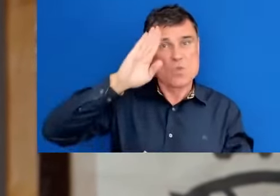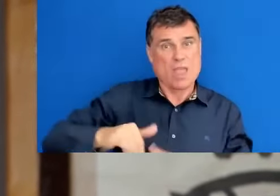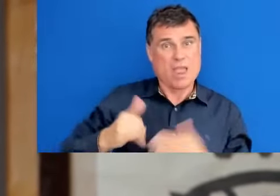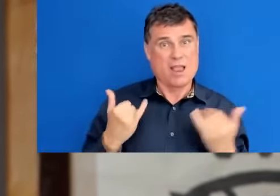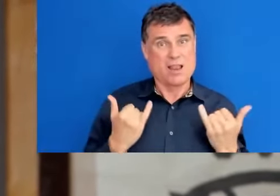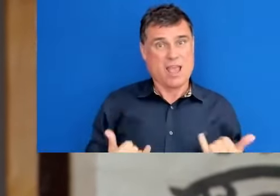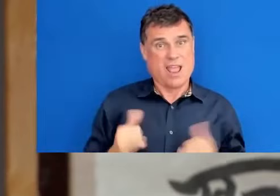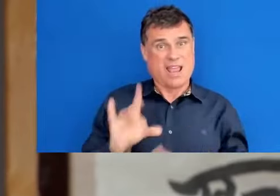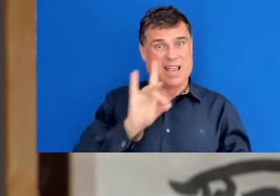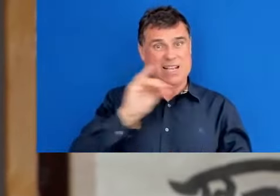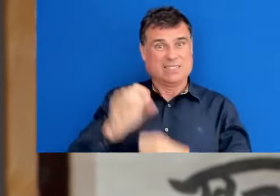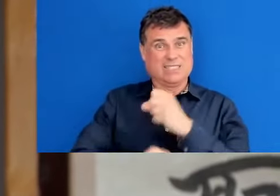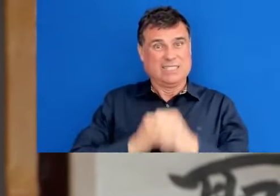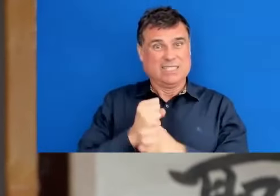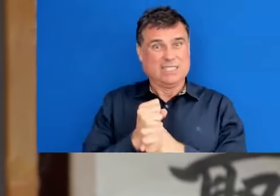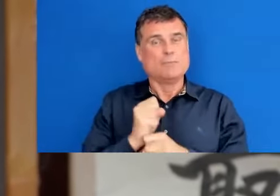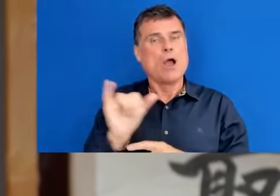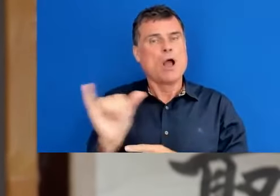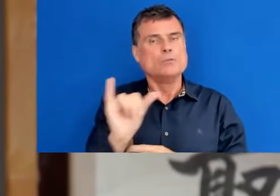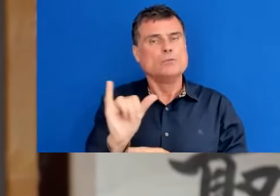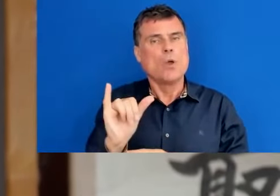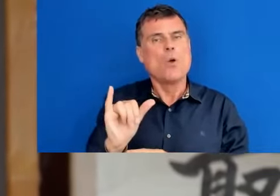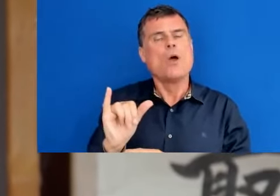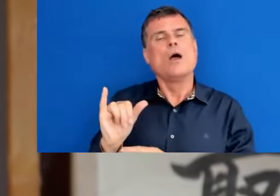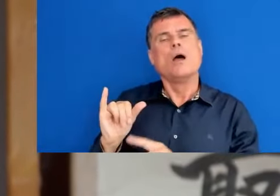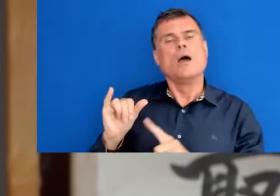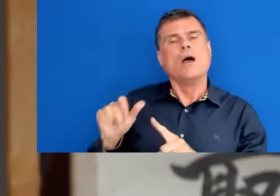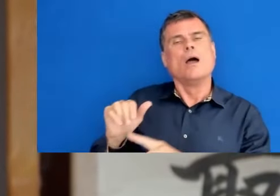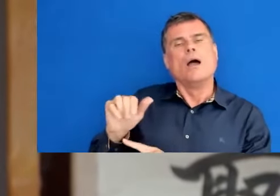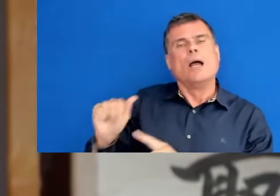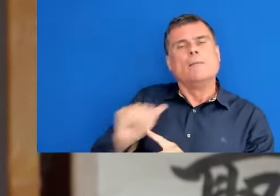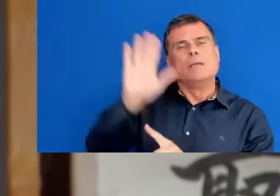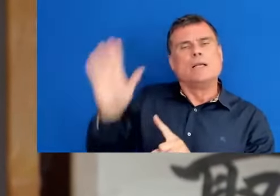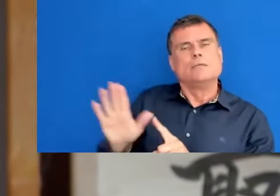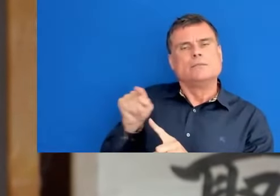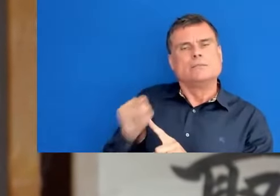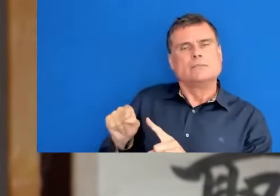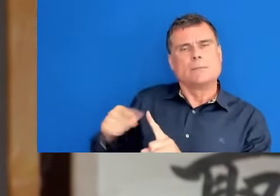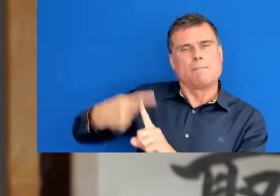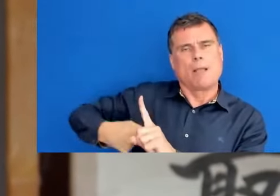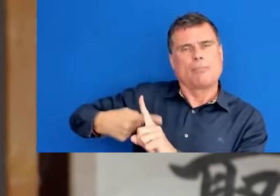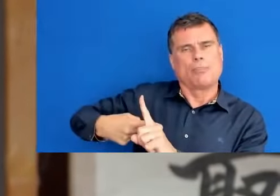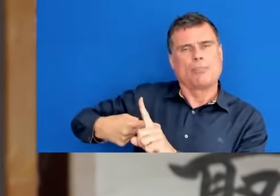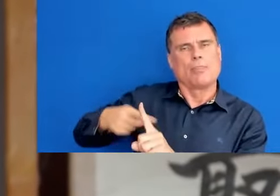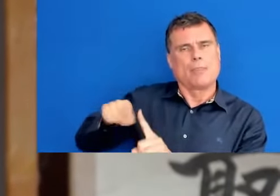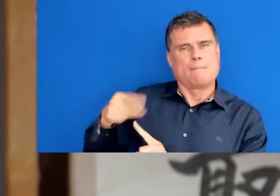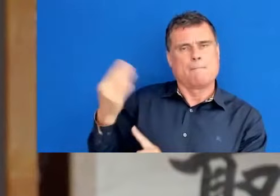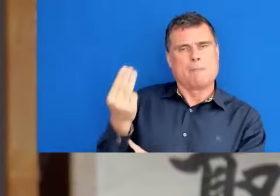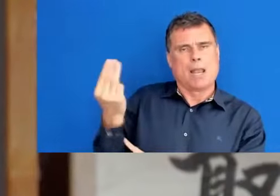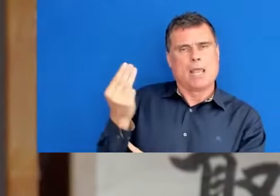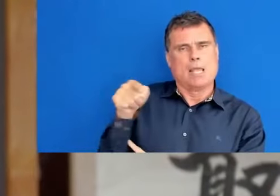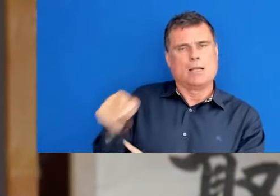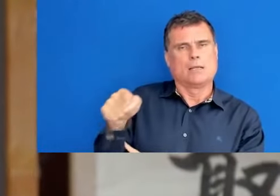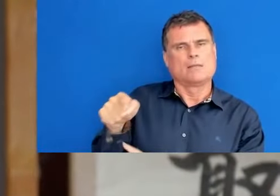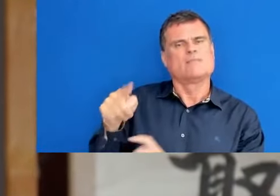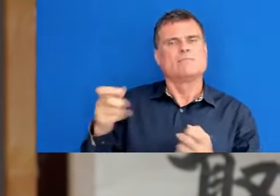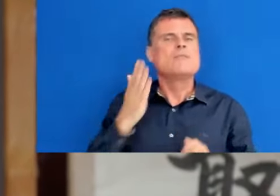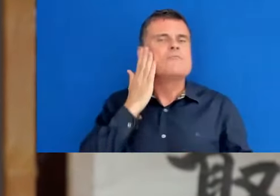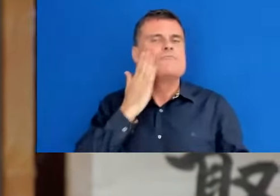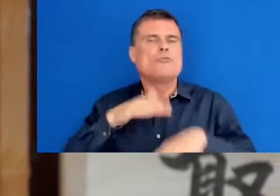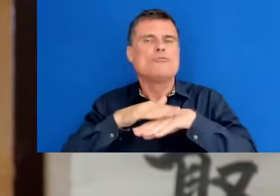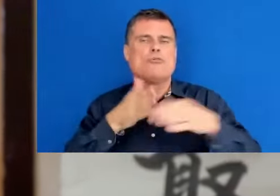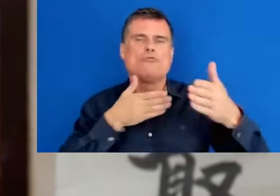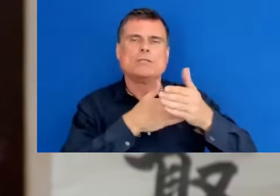also Asian Heritage Month, and Monday marks the start of Anti-Racism Awareness Week in BC. It